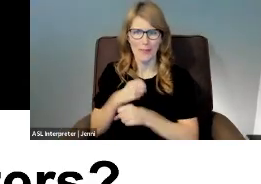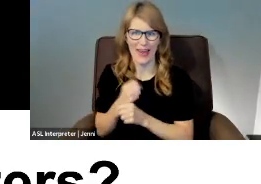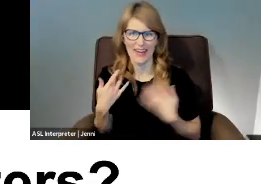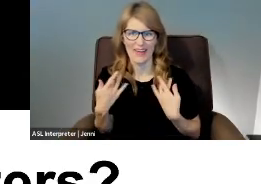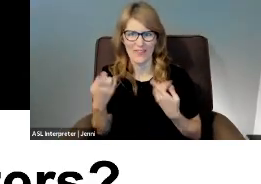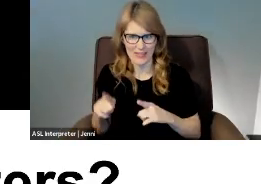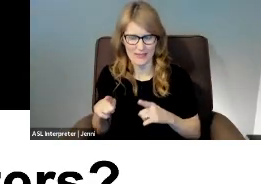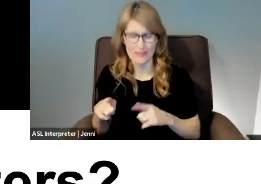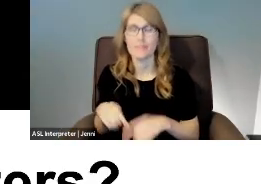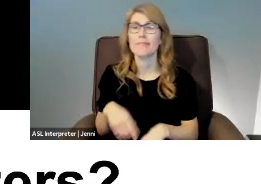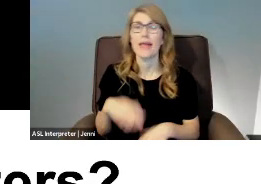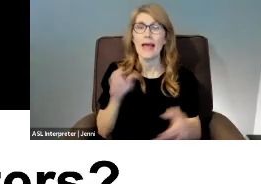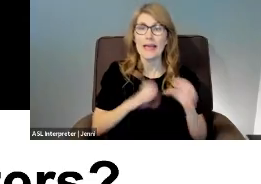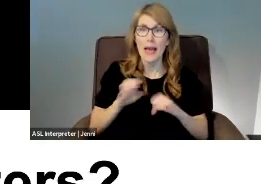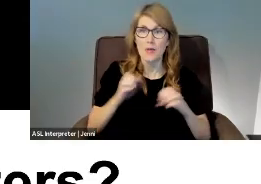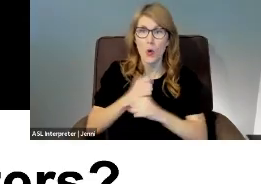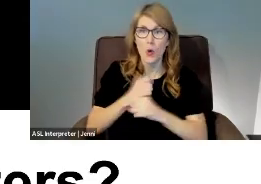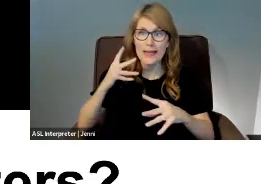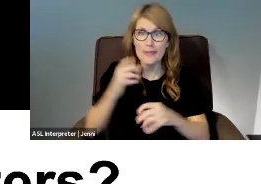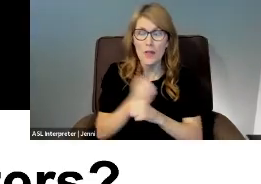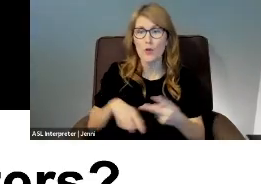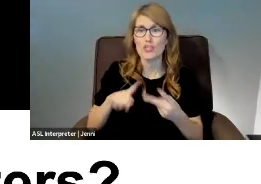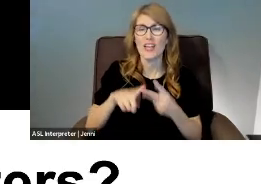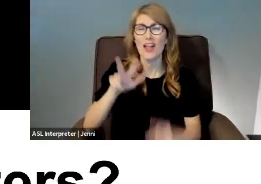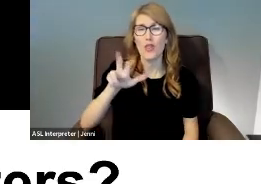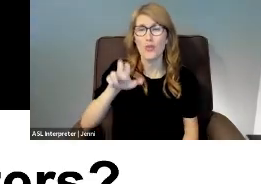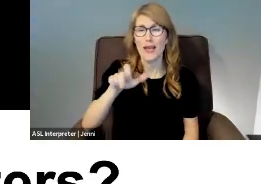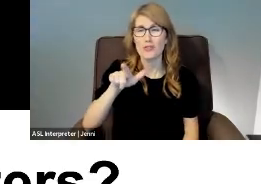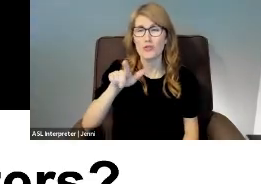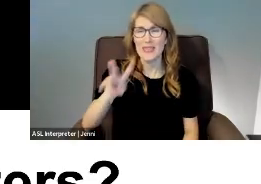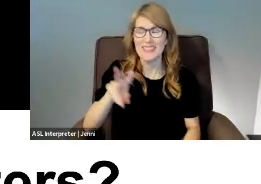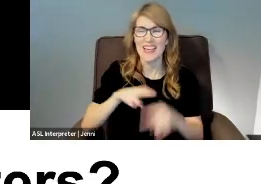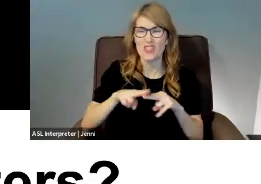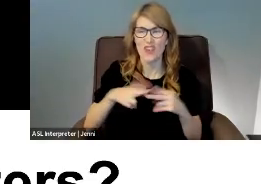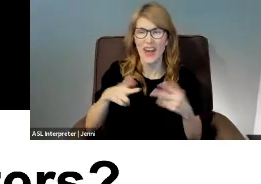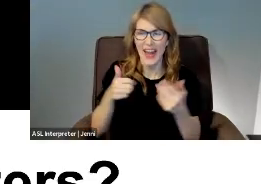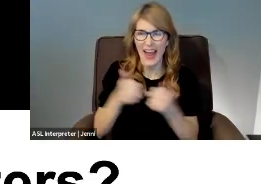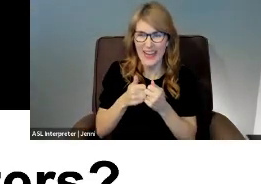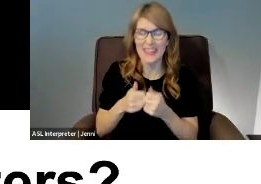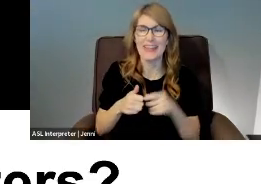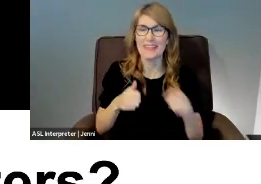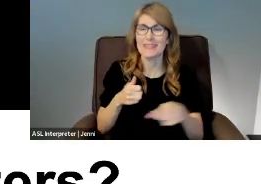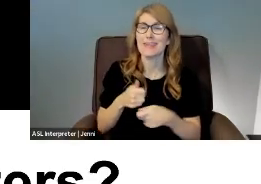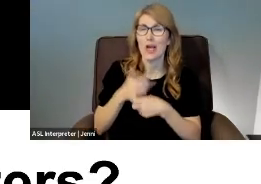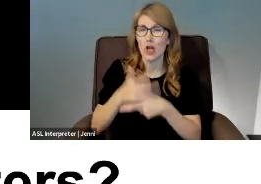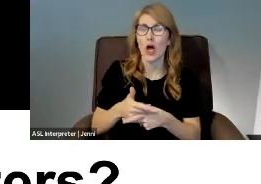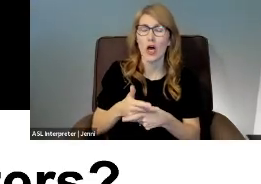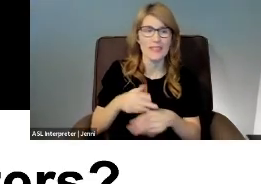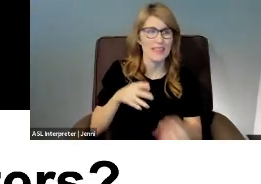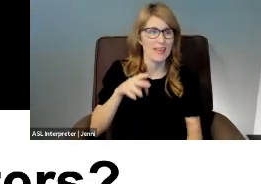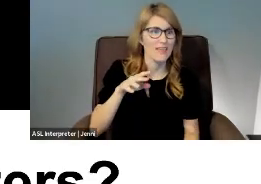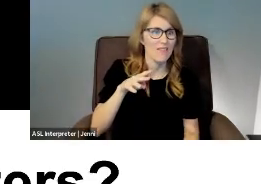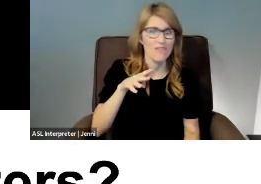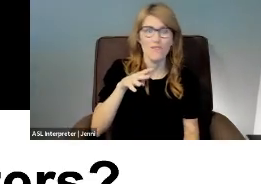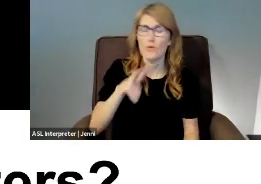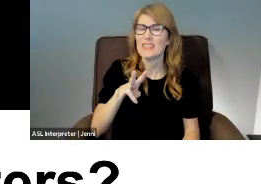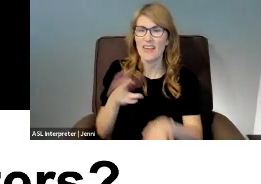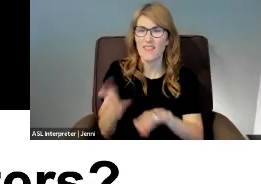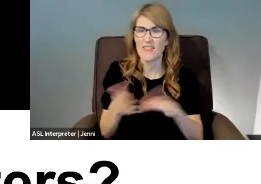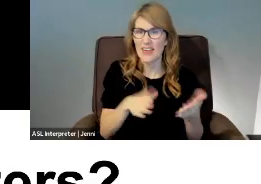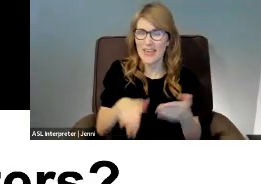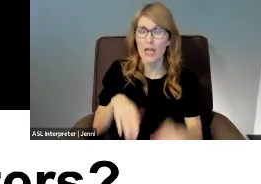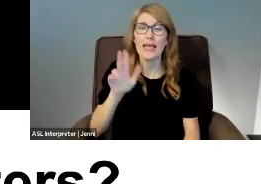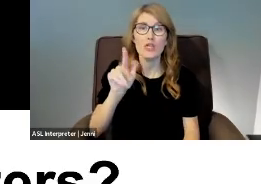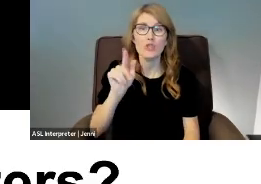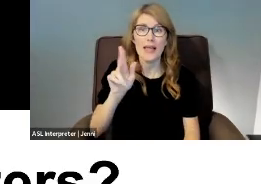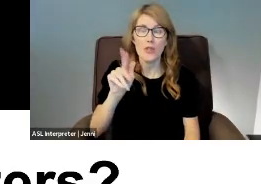chemical explosions, 326 train accidents or derailments causing 47 fatalities, 23 mass shootings